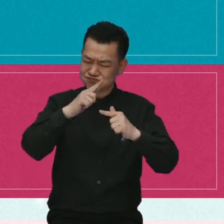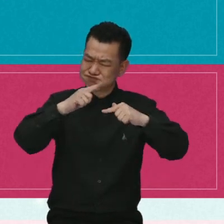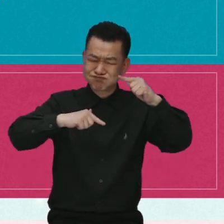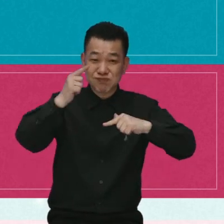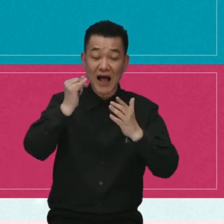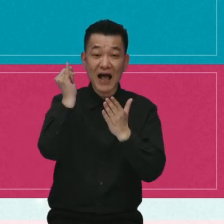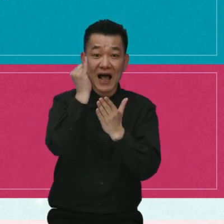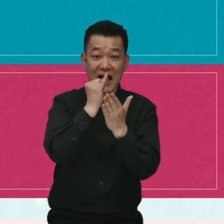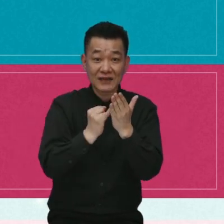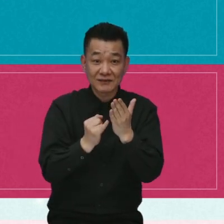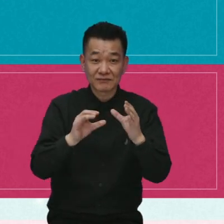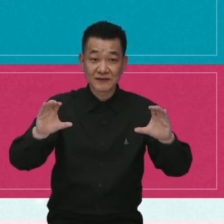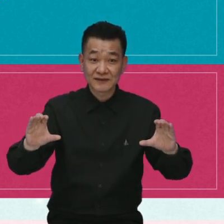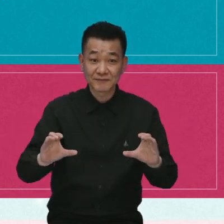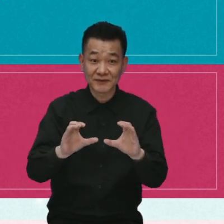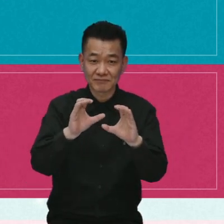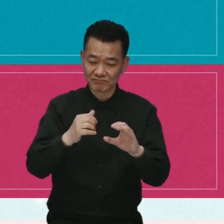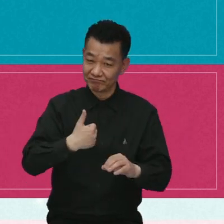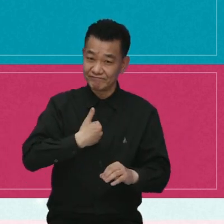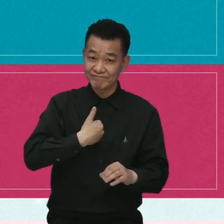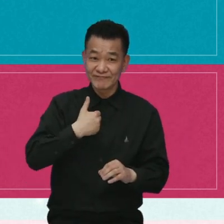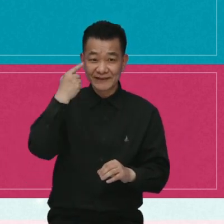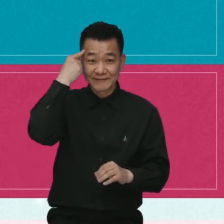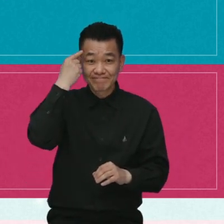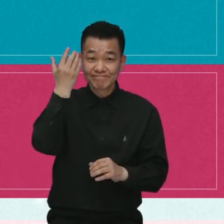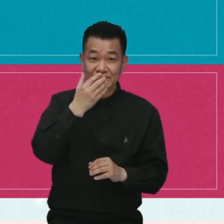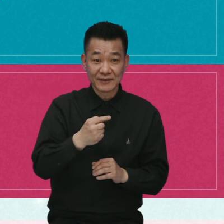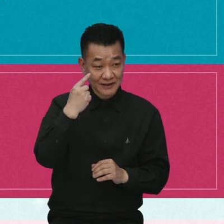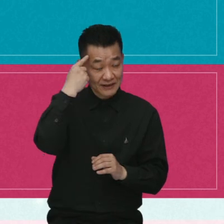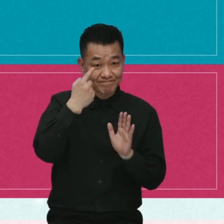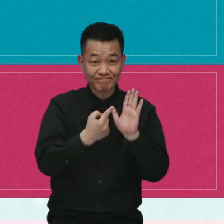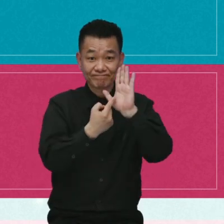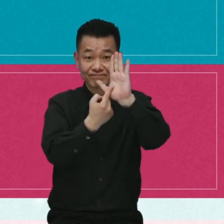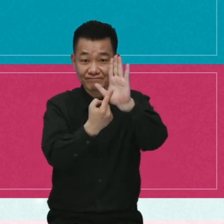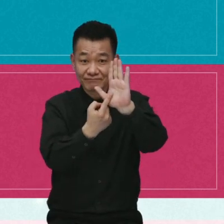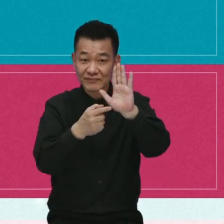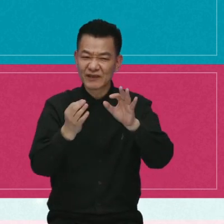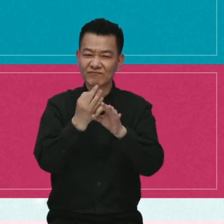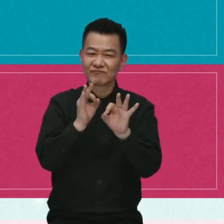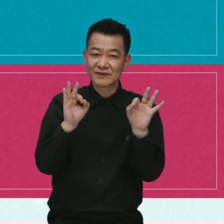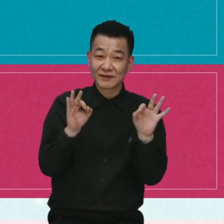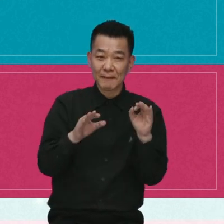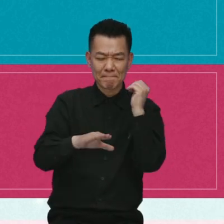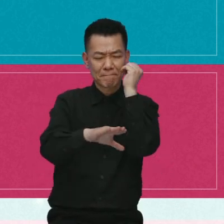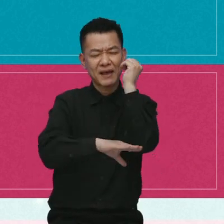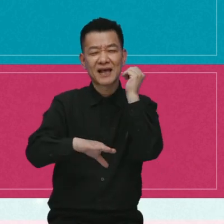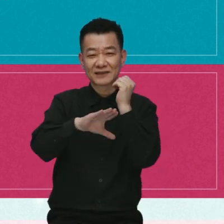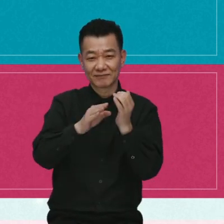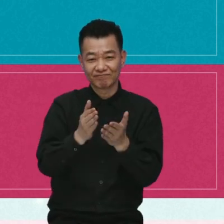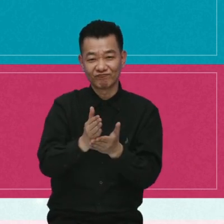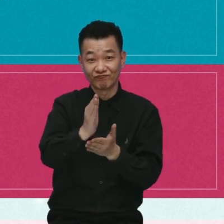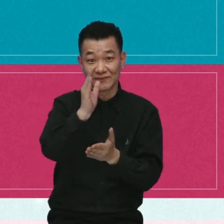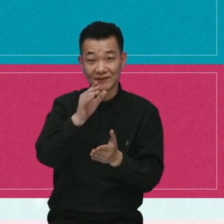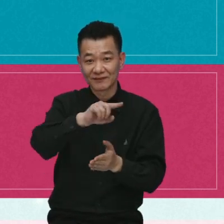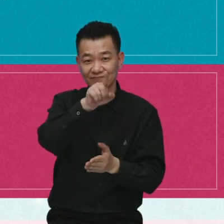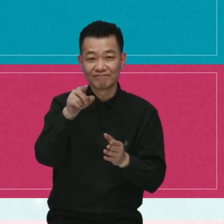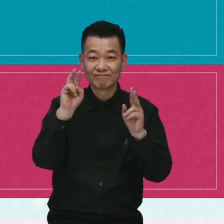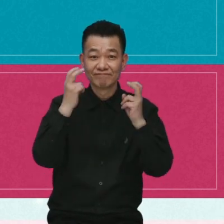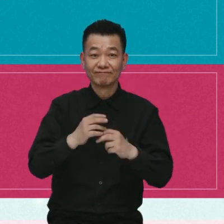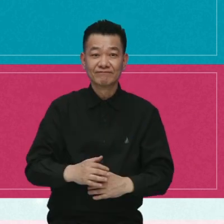be ensured since various cultural and artistic activities require expressing and delivering personal thoughts and